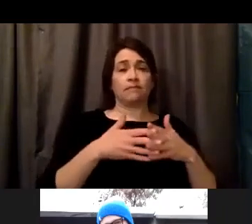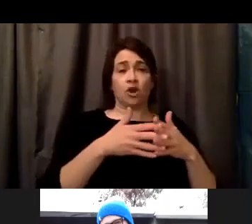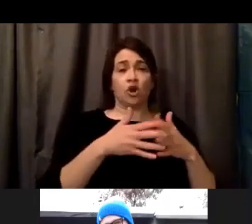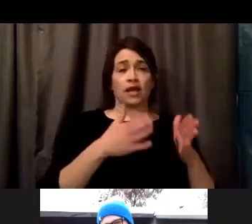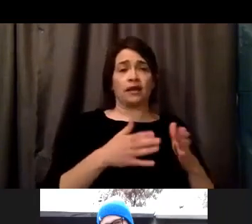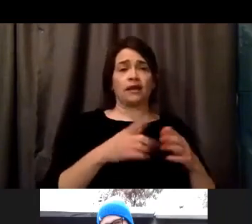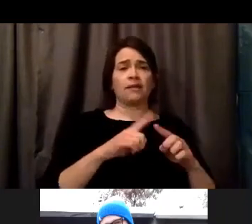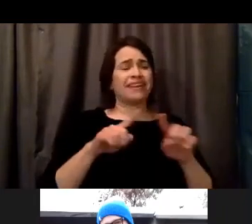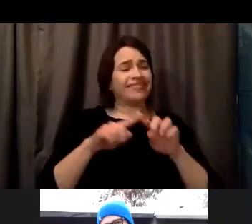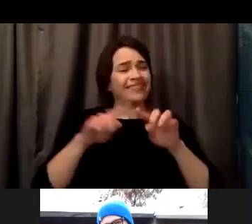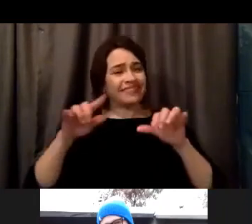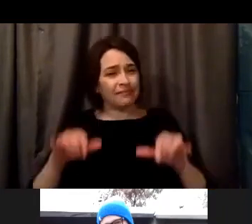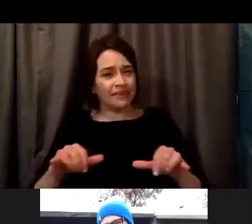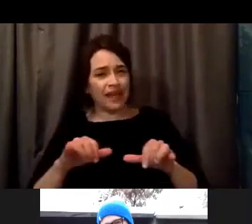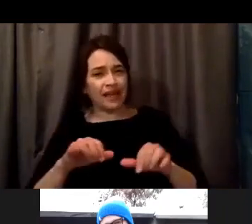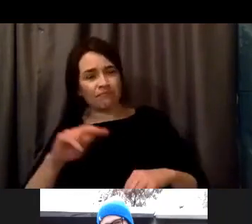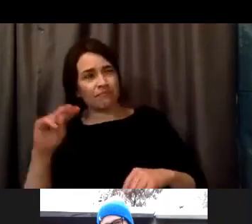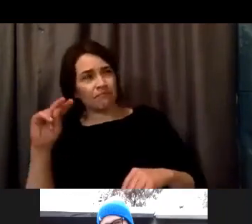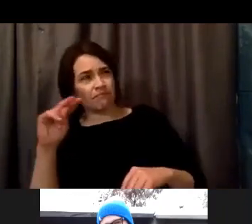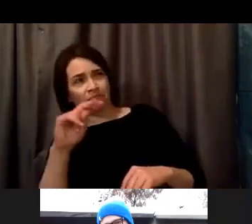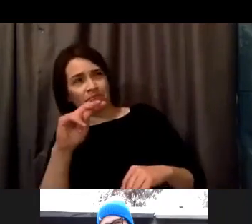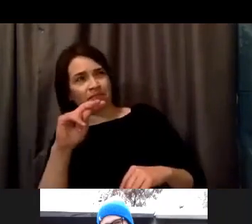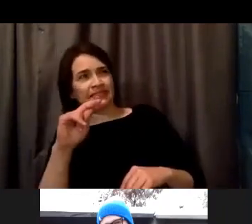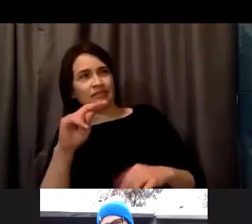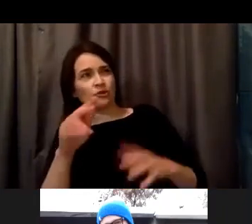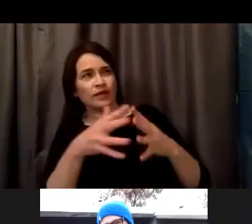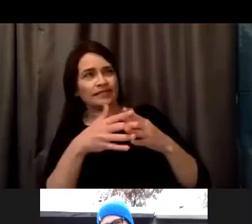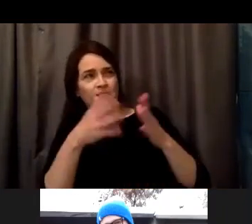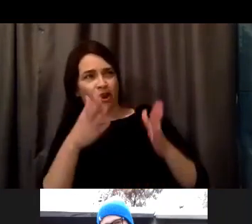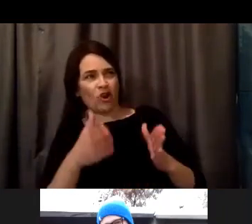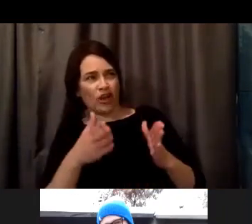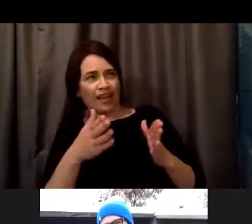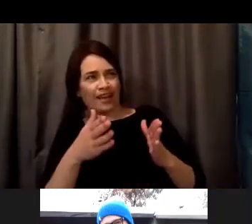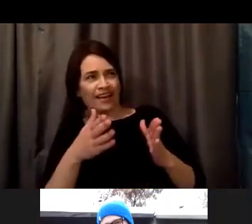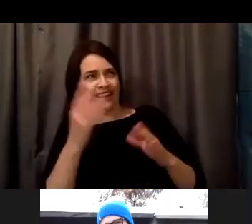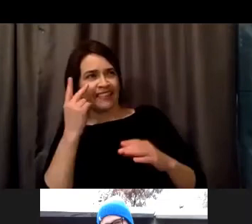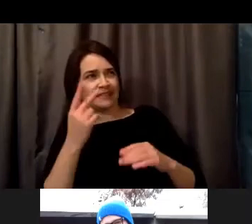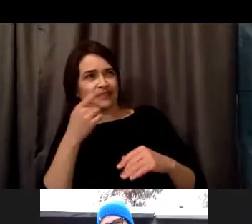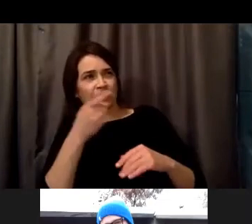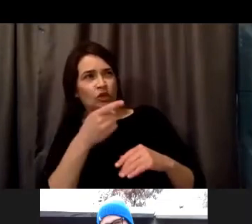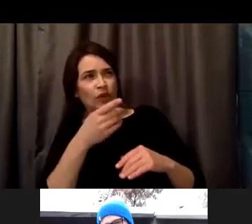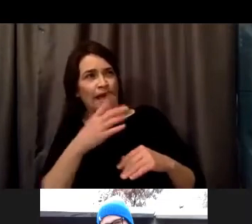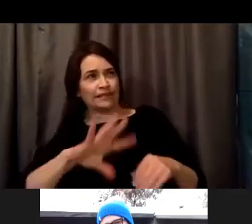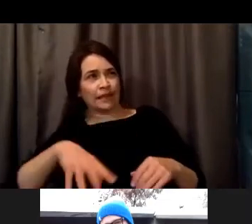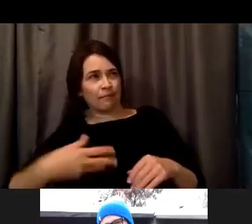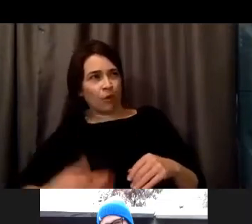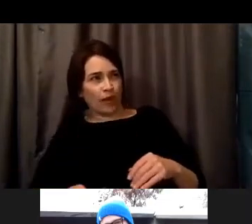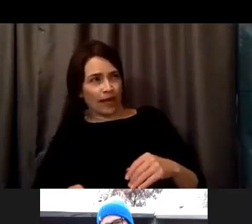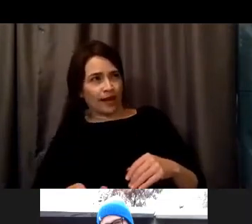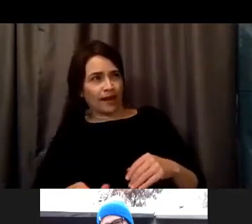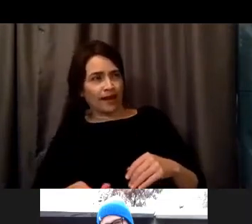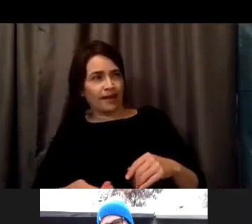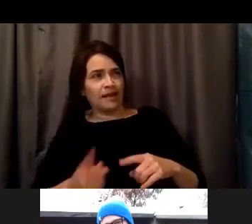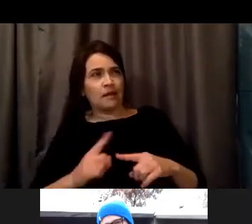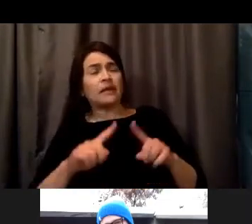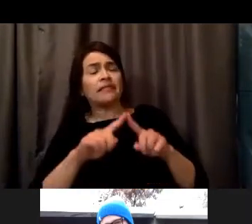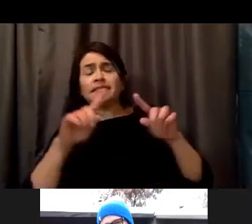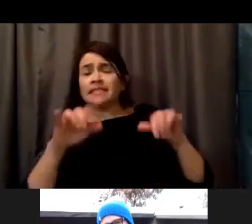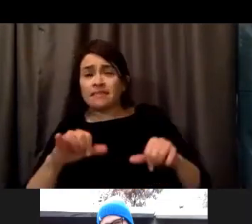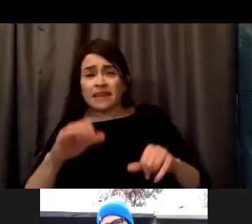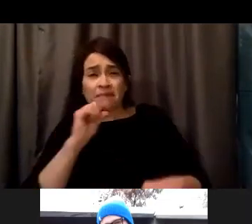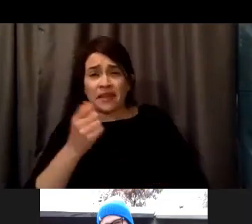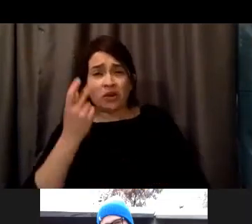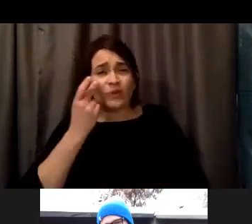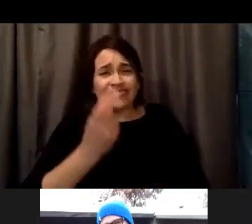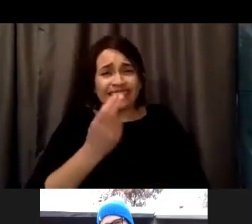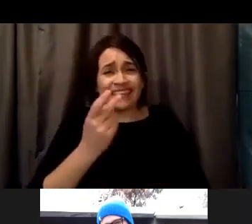American. They look at you as Cambodian, but yet they don't really see the Cambodian in you. They see